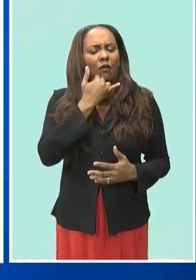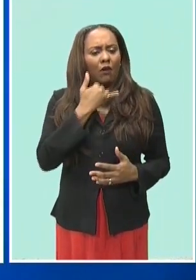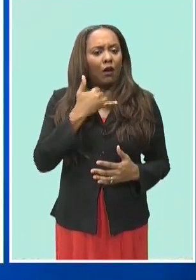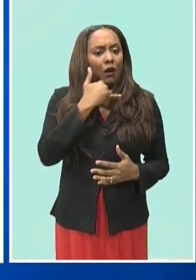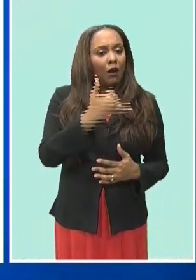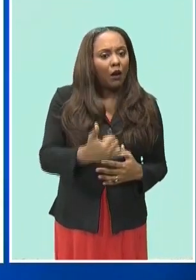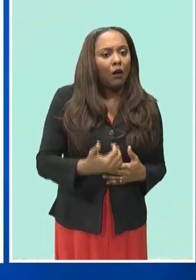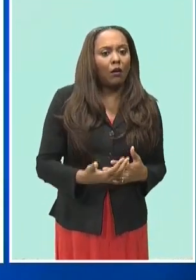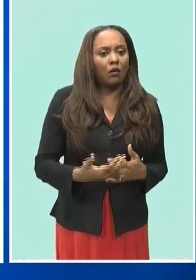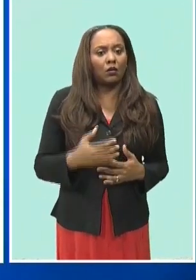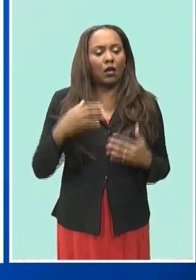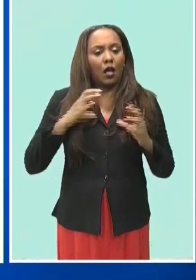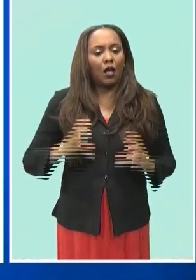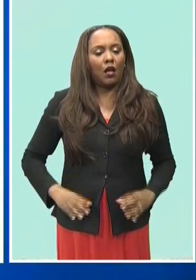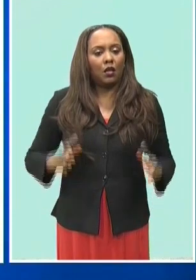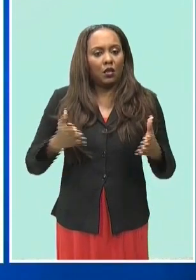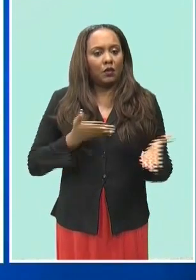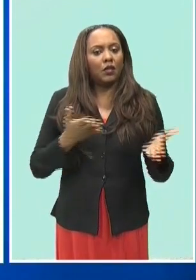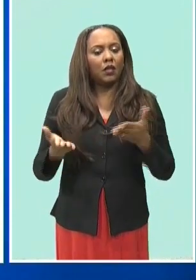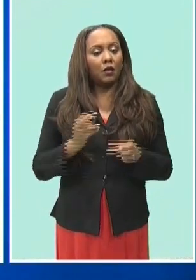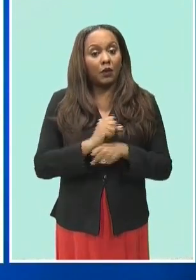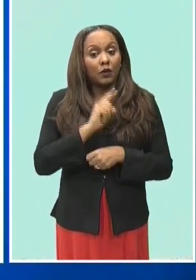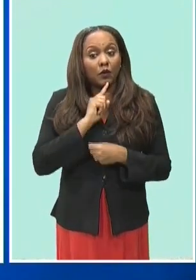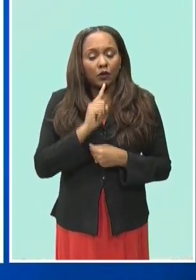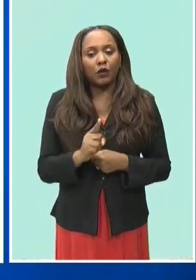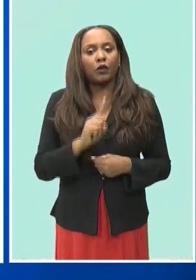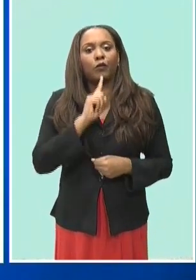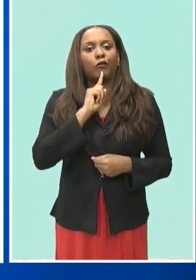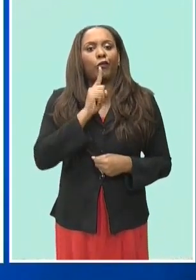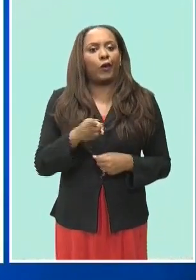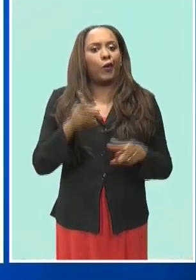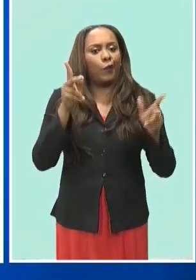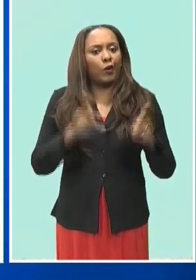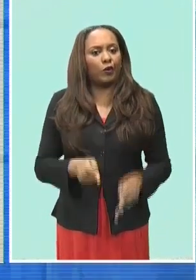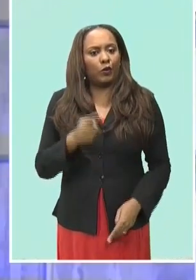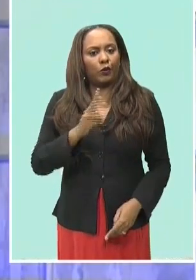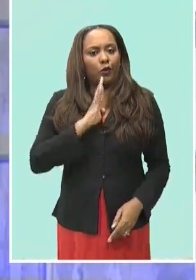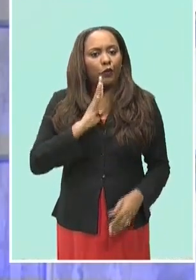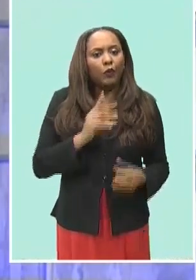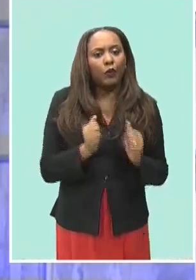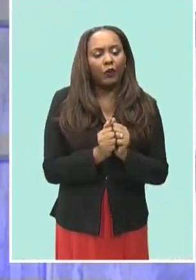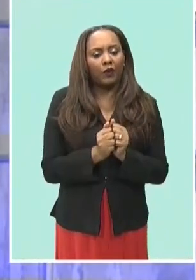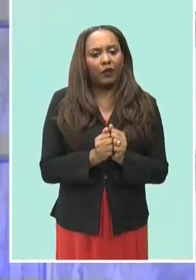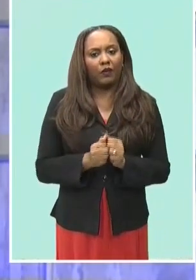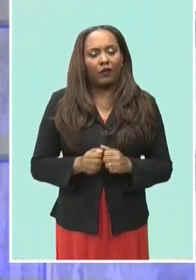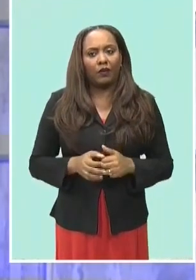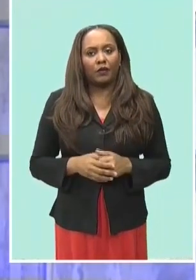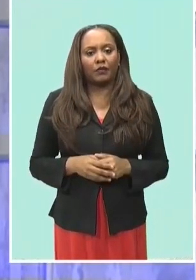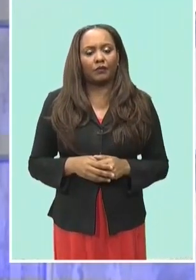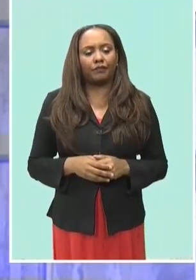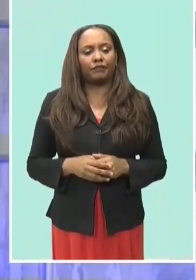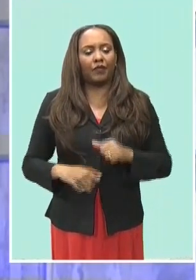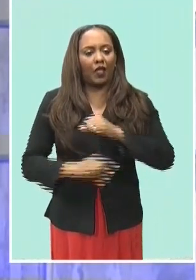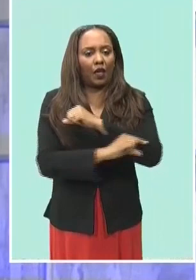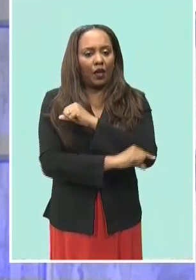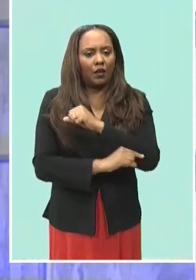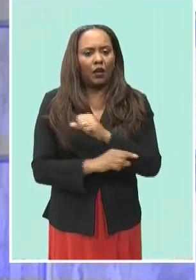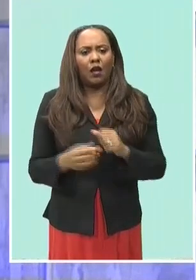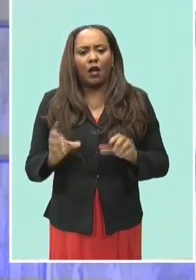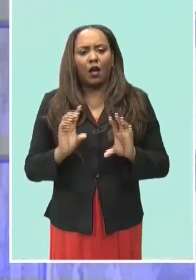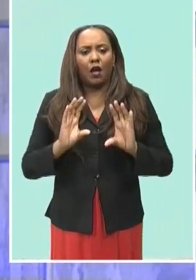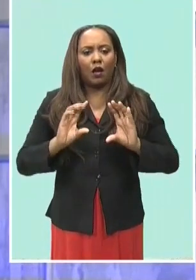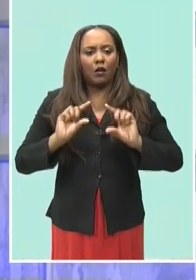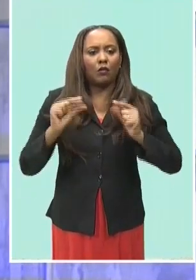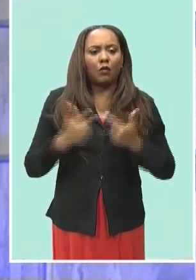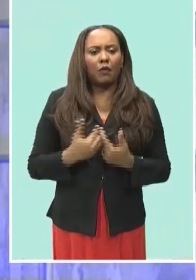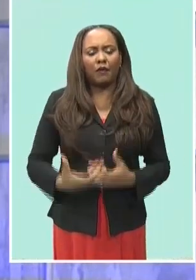352-8411 to ensure that you are speaking with a GBPC representative. In Guyana, a group of angry residents